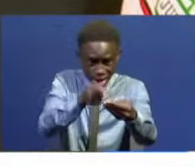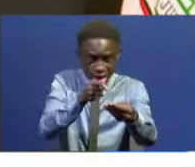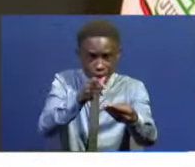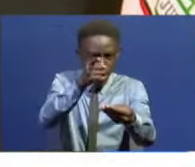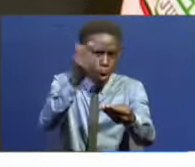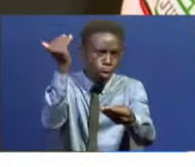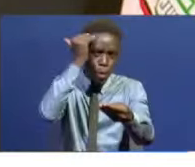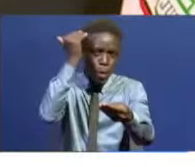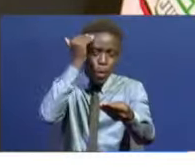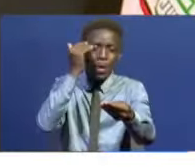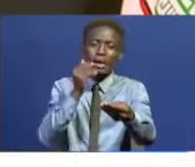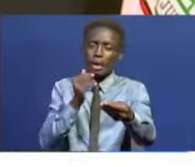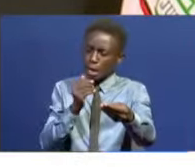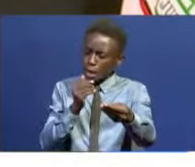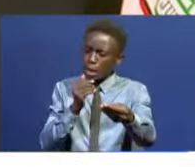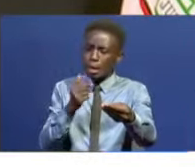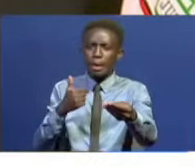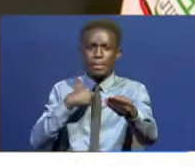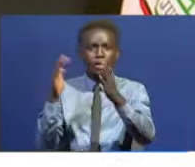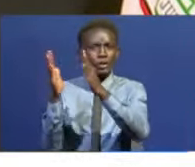shareholding, I'm not talking about